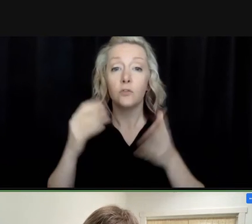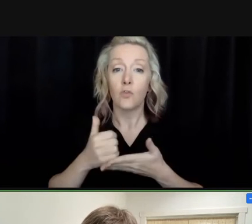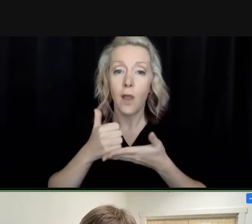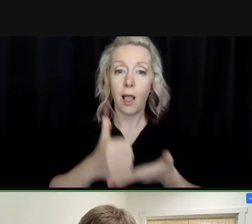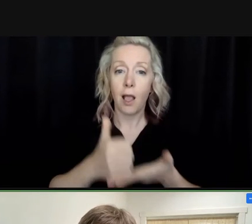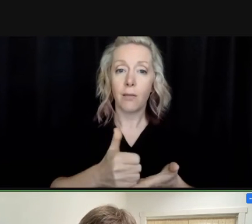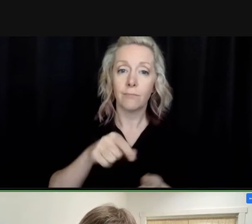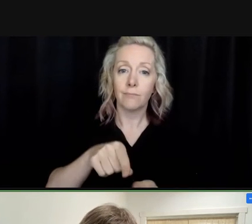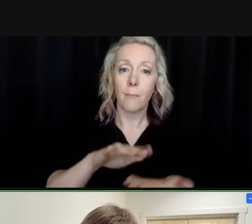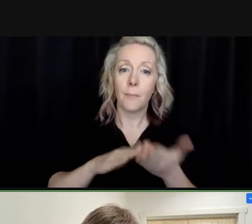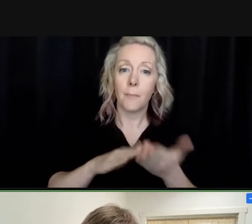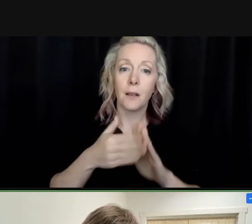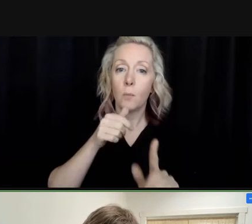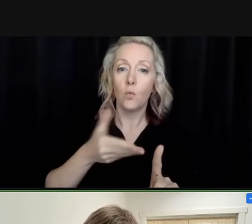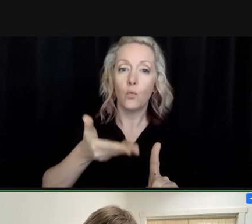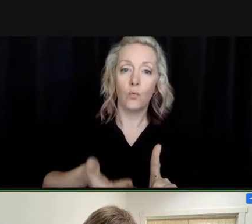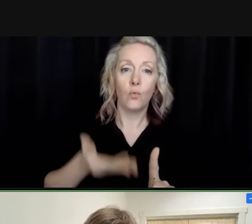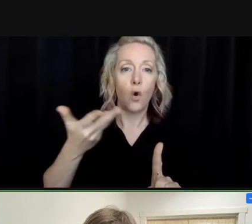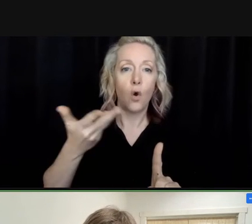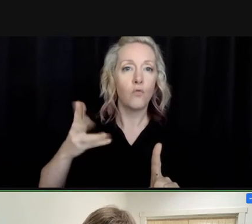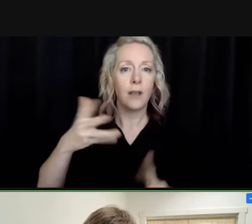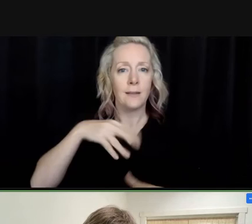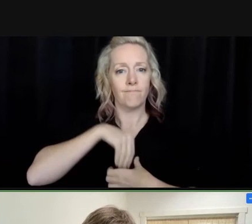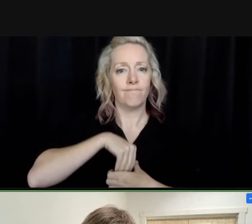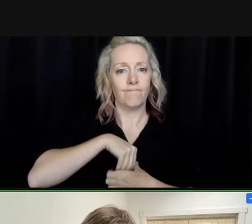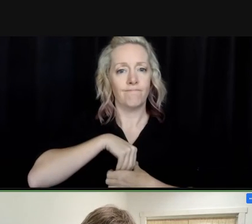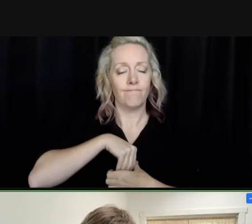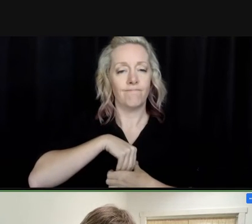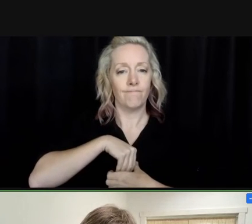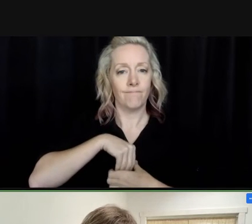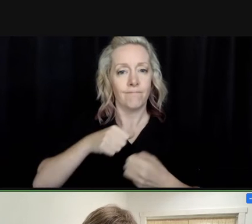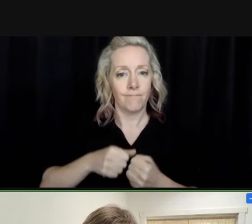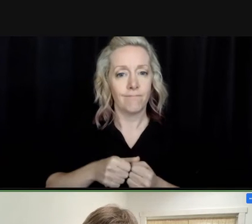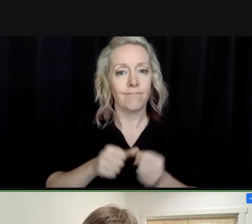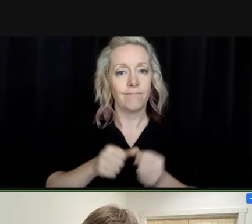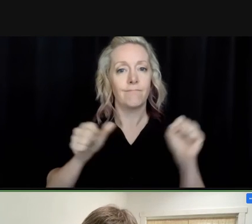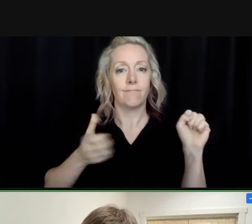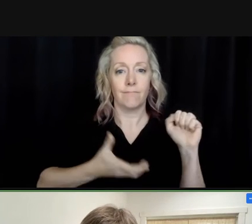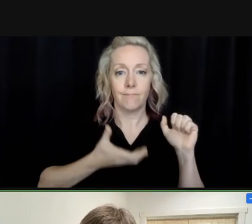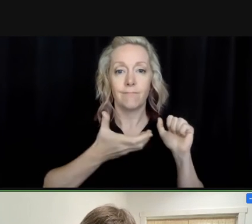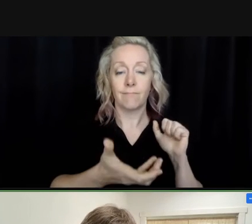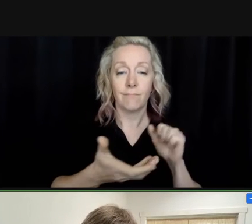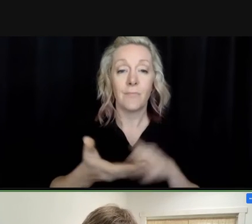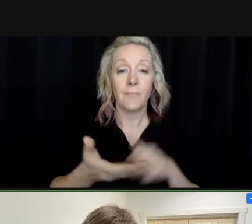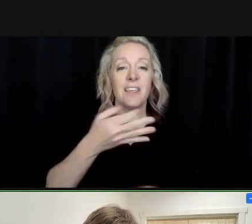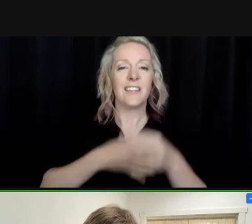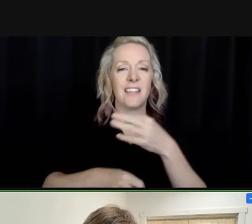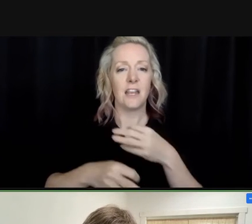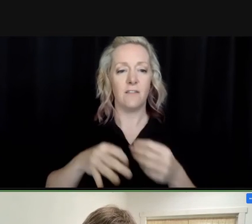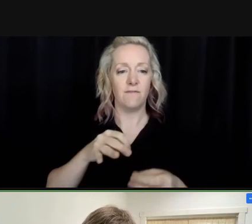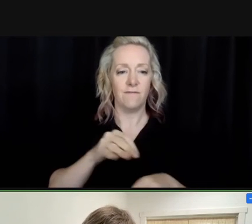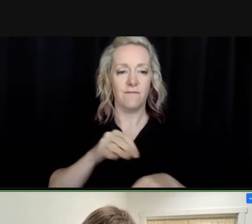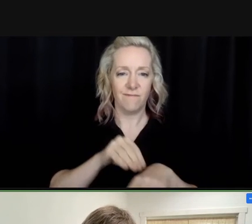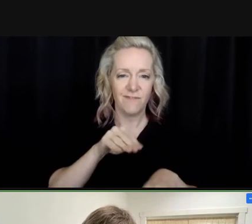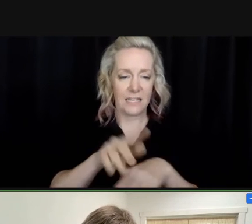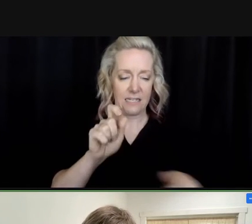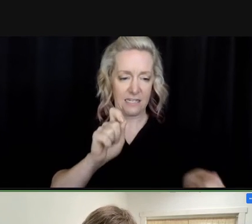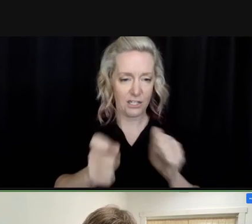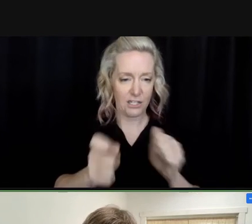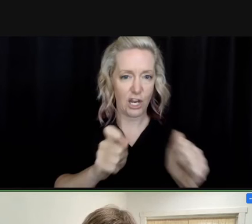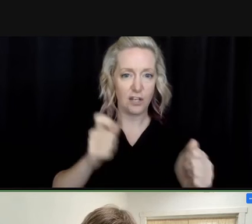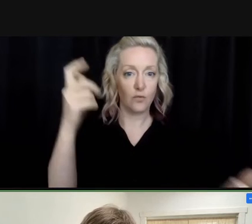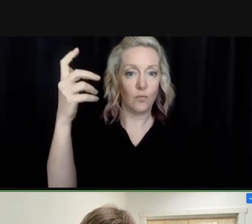who they already are, rather than changing the child into someone who society thinks they ought to be. So